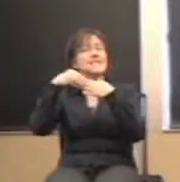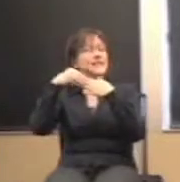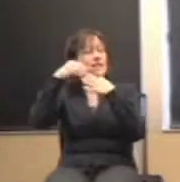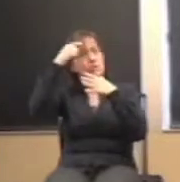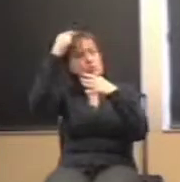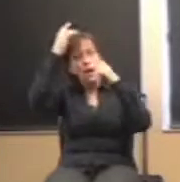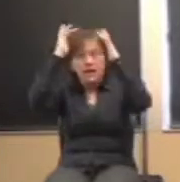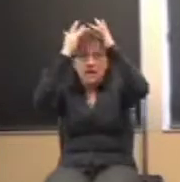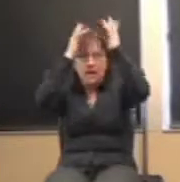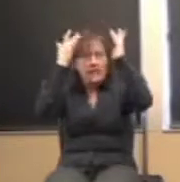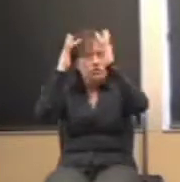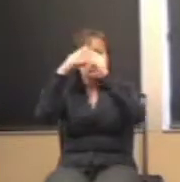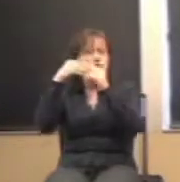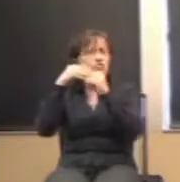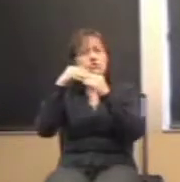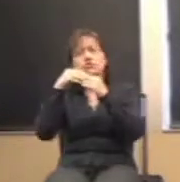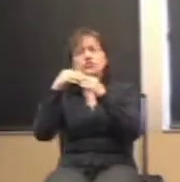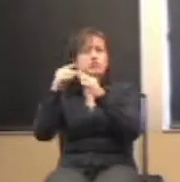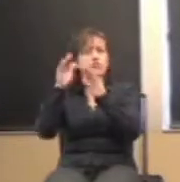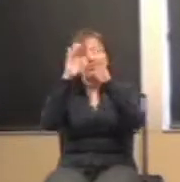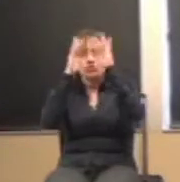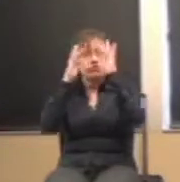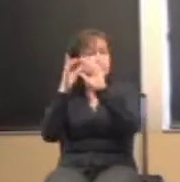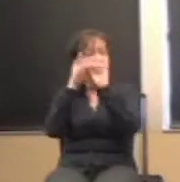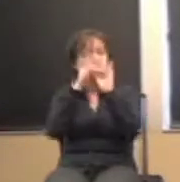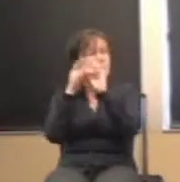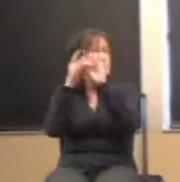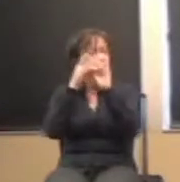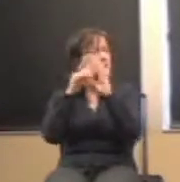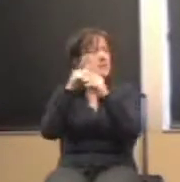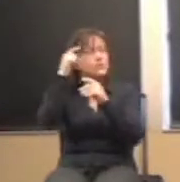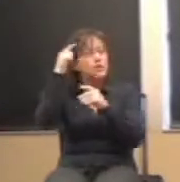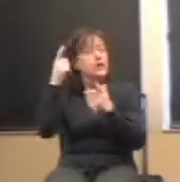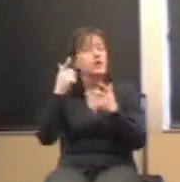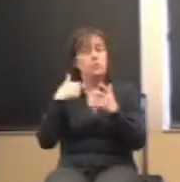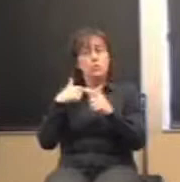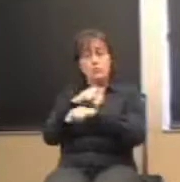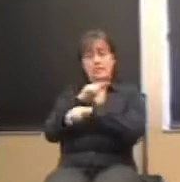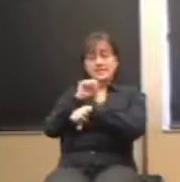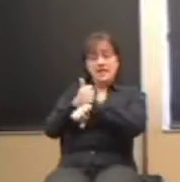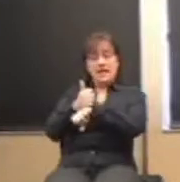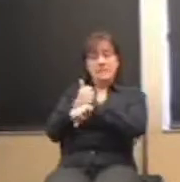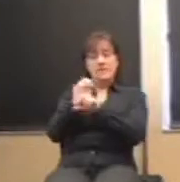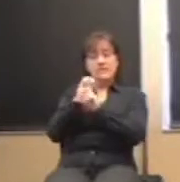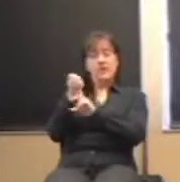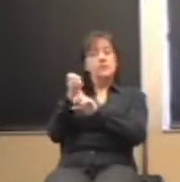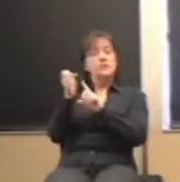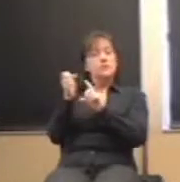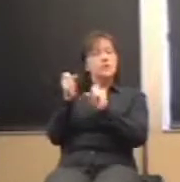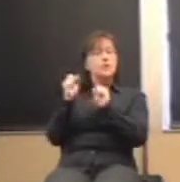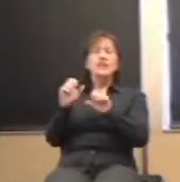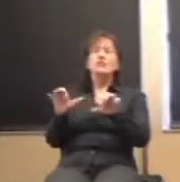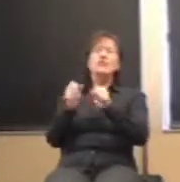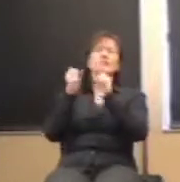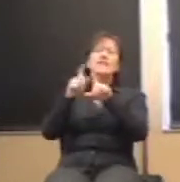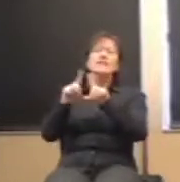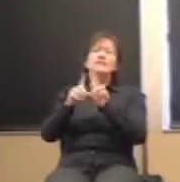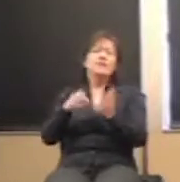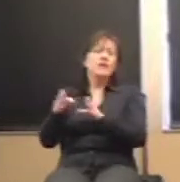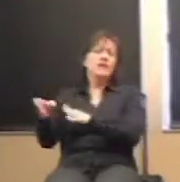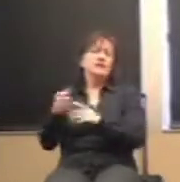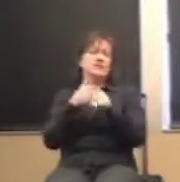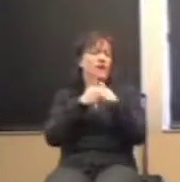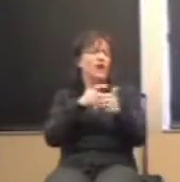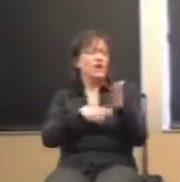those connections. And so when we set the environment up, and there's lots of different ways we can do that. We can follow the child's lead. We can set it